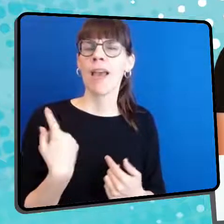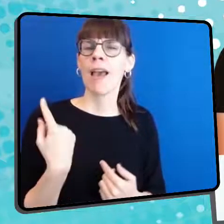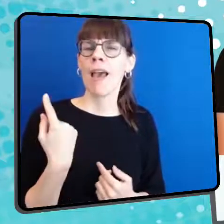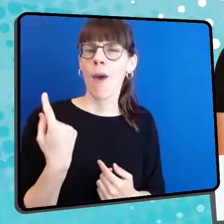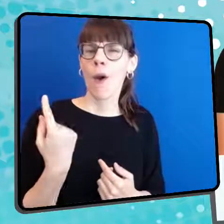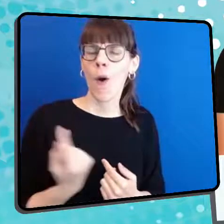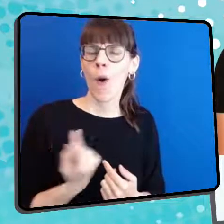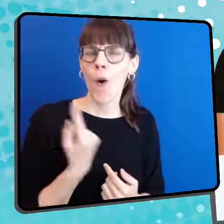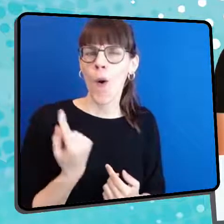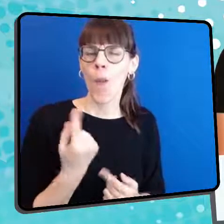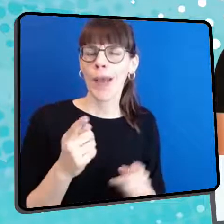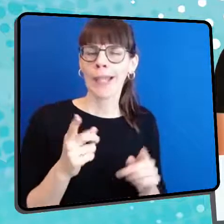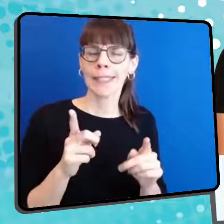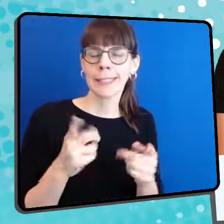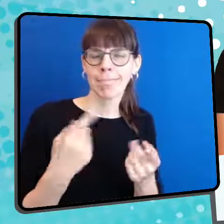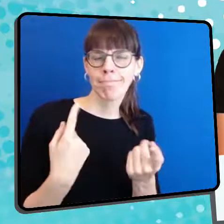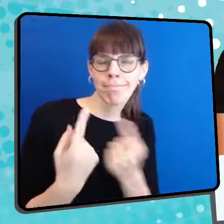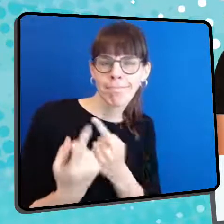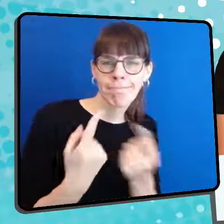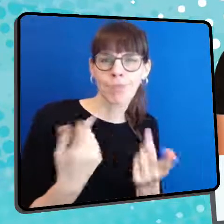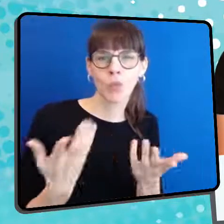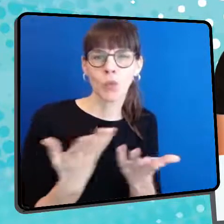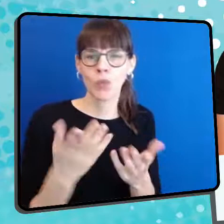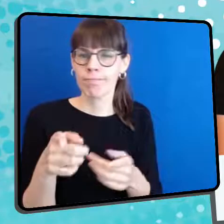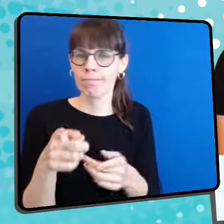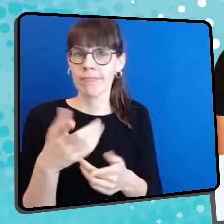do you have to someone getting into the AI space?